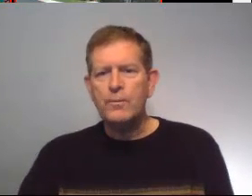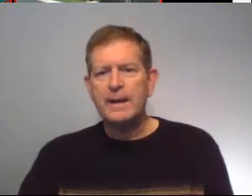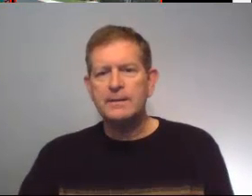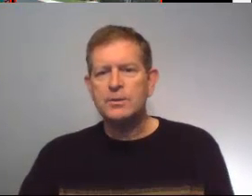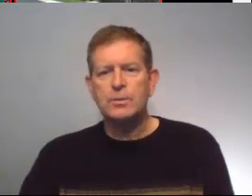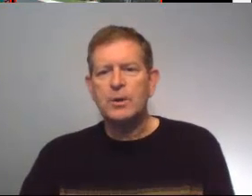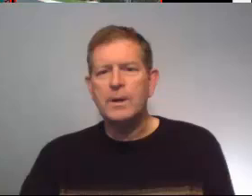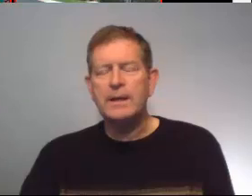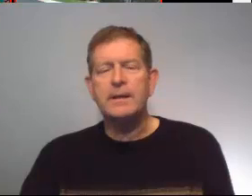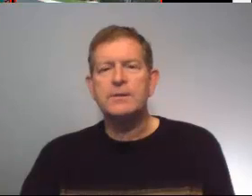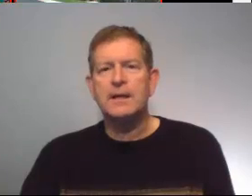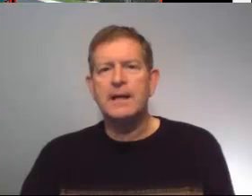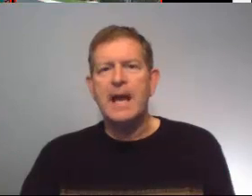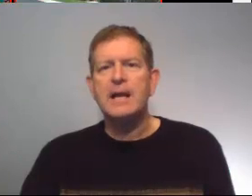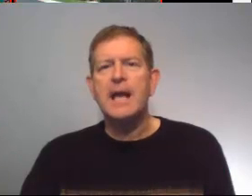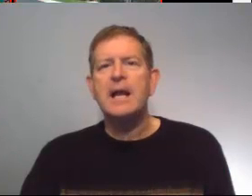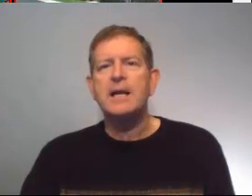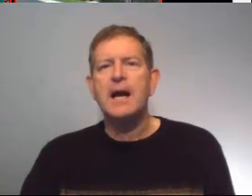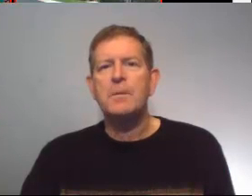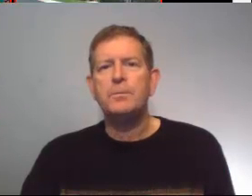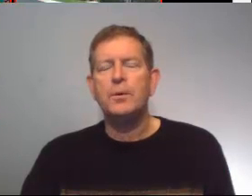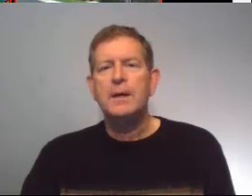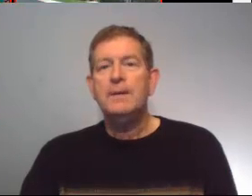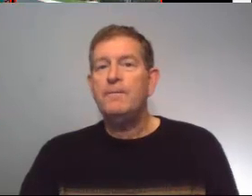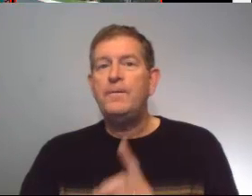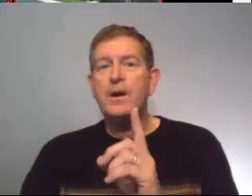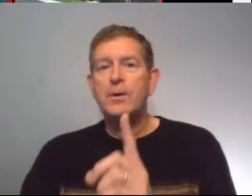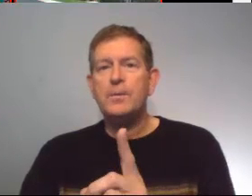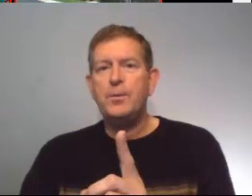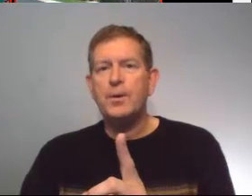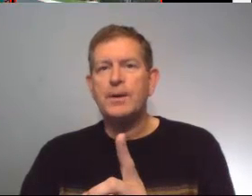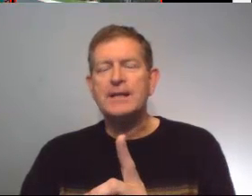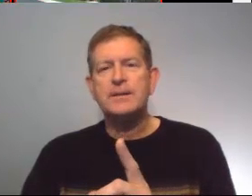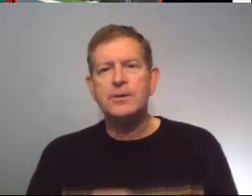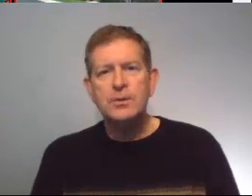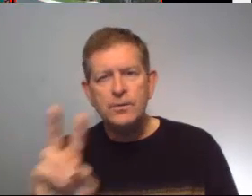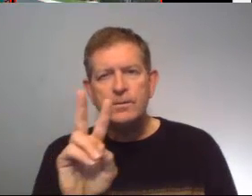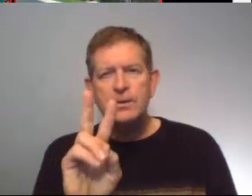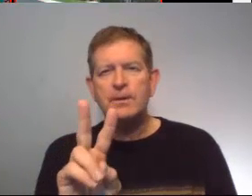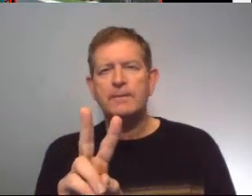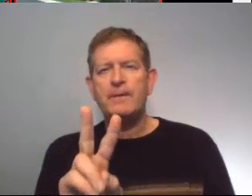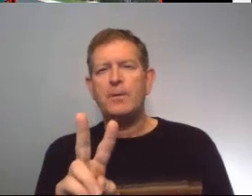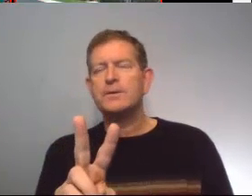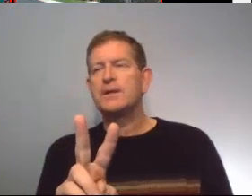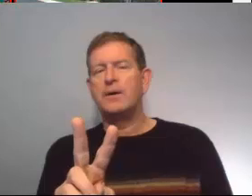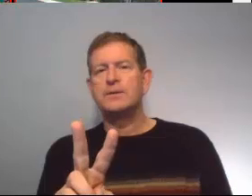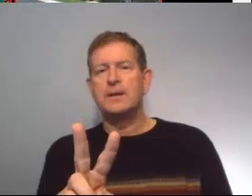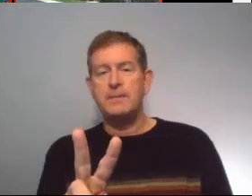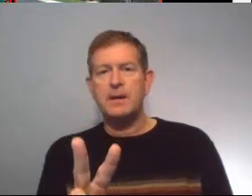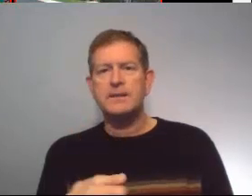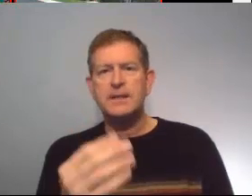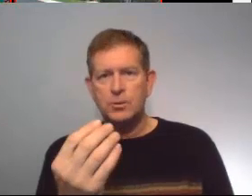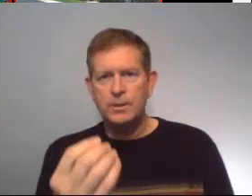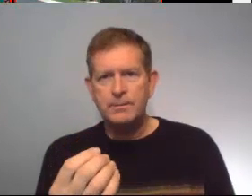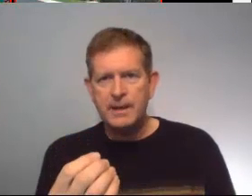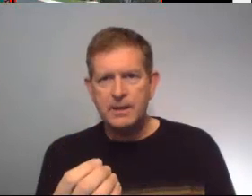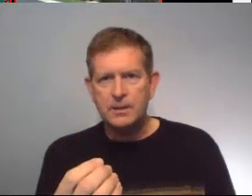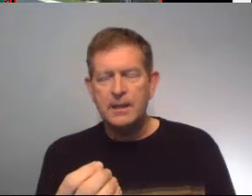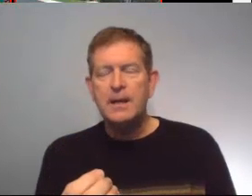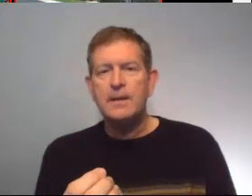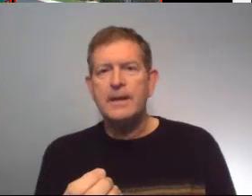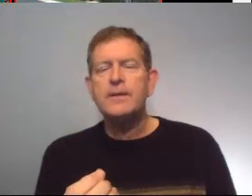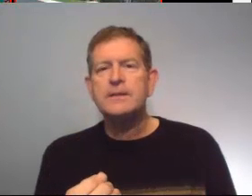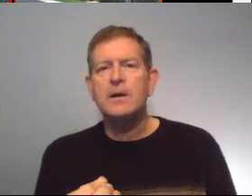We can move on just really quickly. Here's el campo. Very important. I said there are two vowel sounds that Americans tend to really